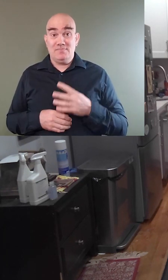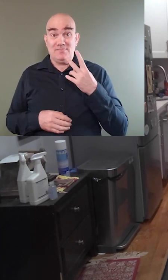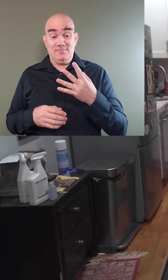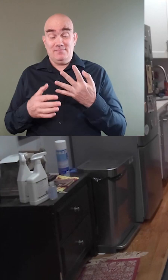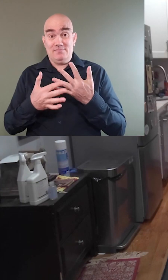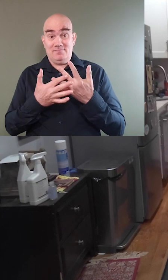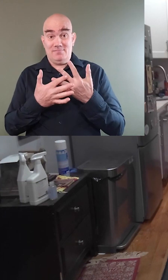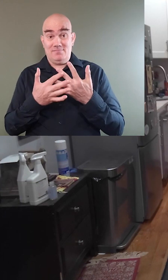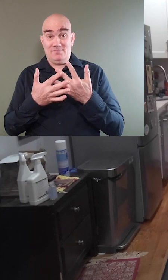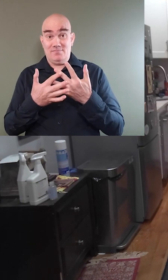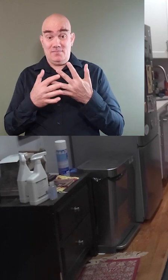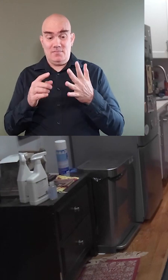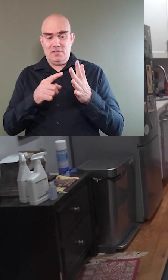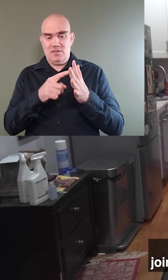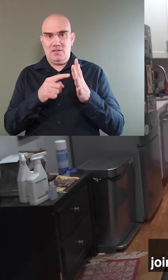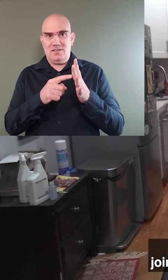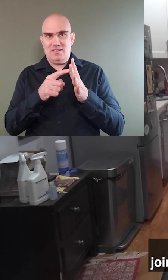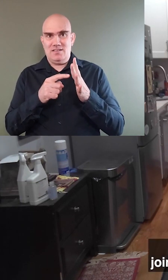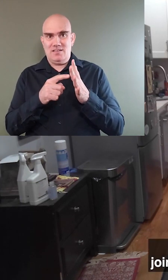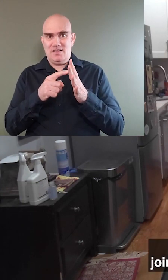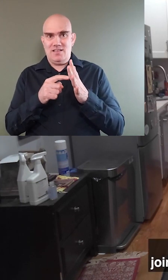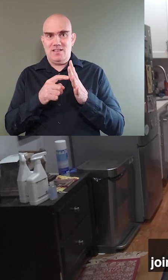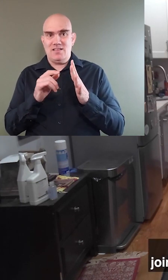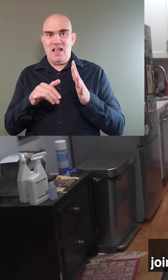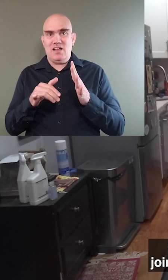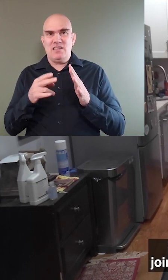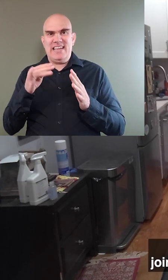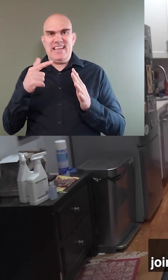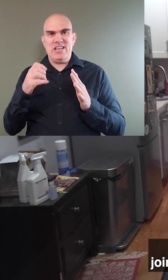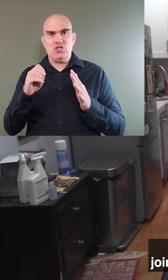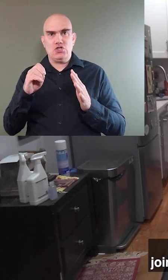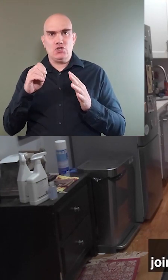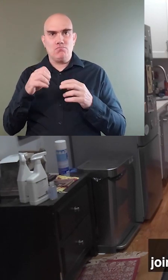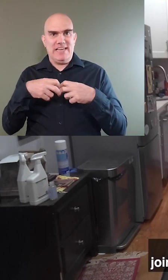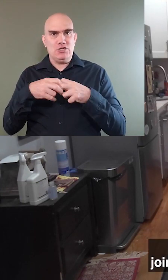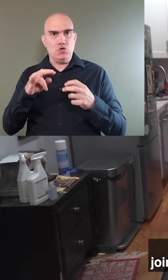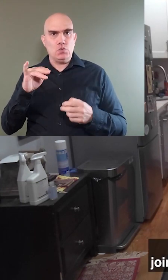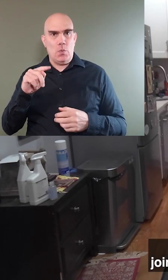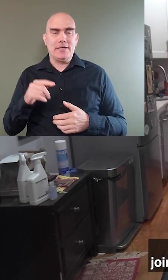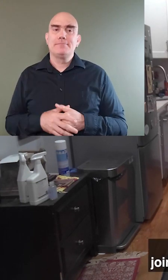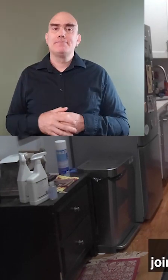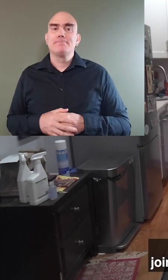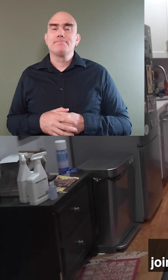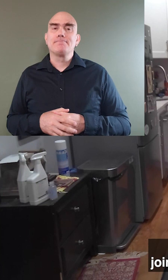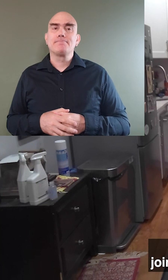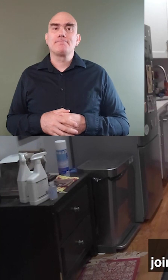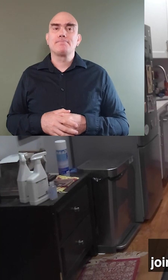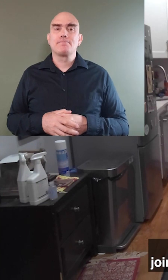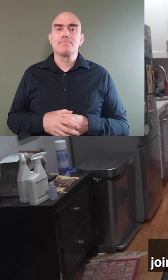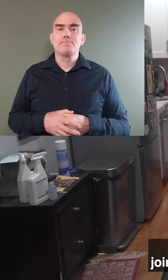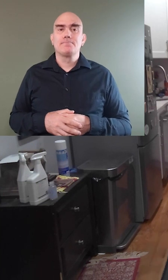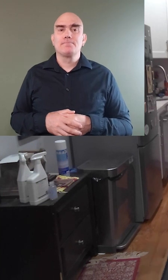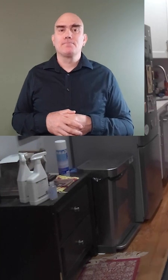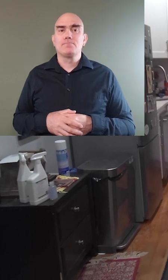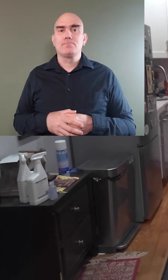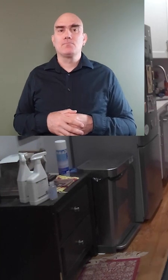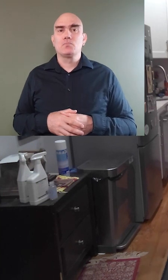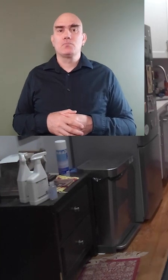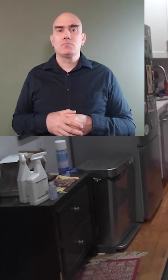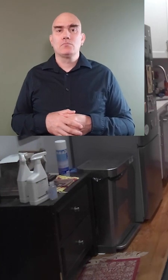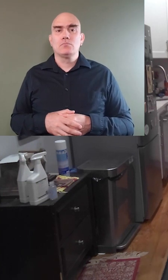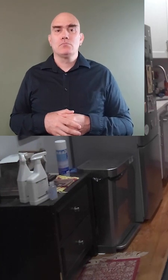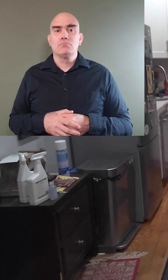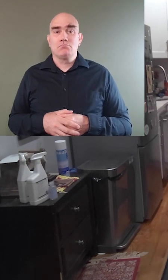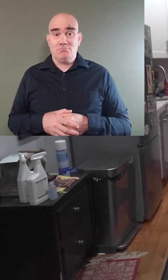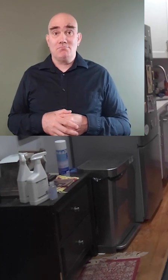one closest to your fingernail. So those are also hinge joints. Those are hinge joints.